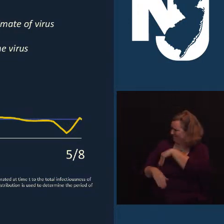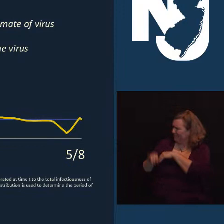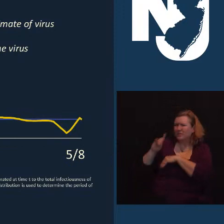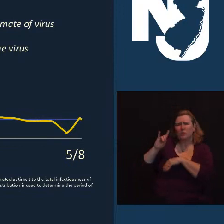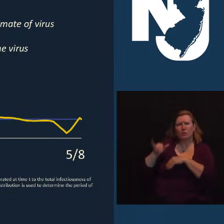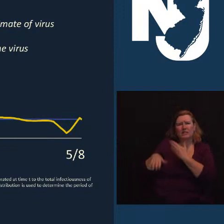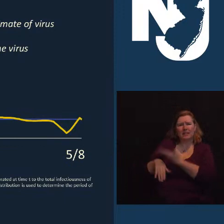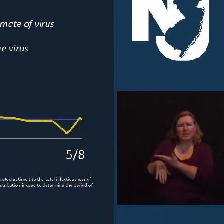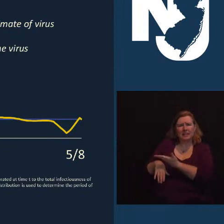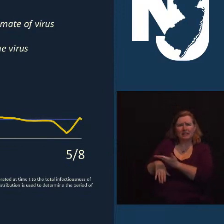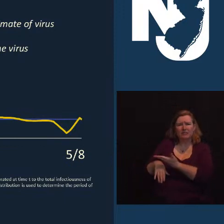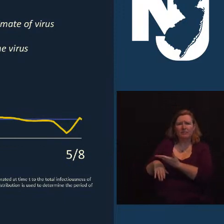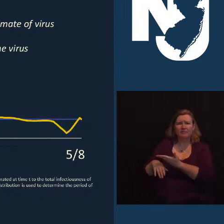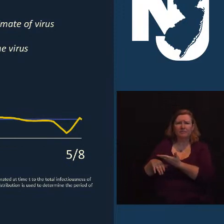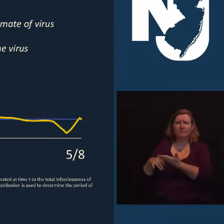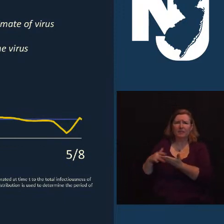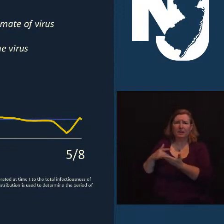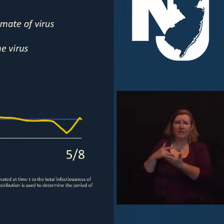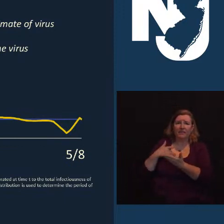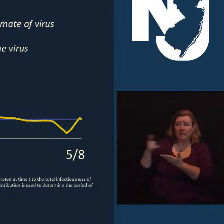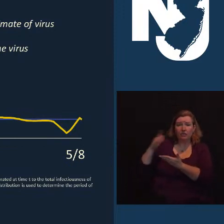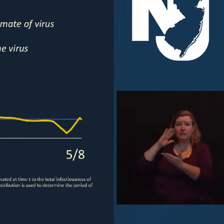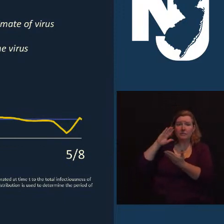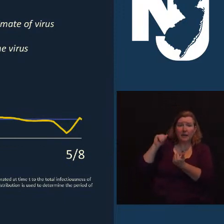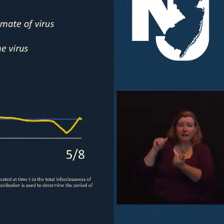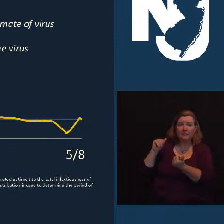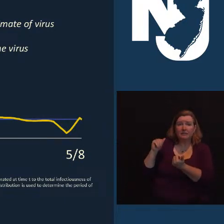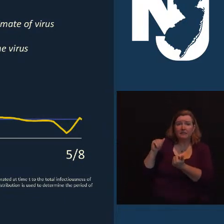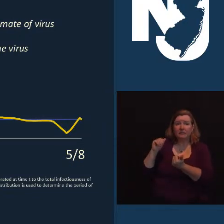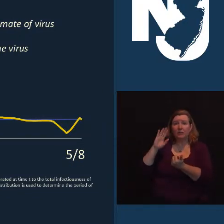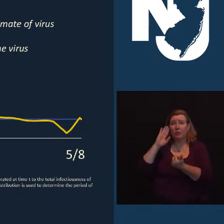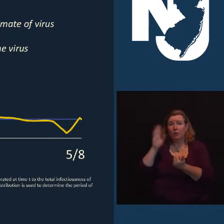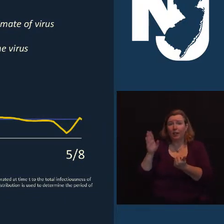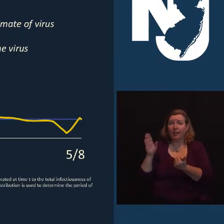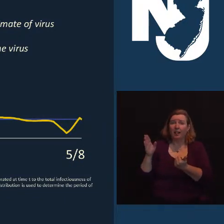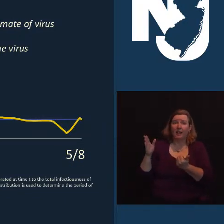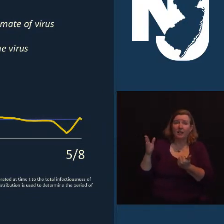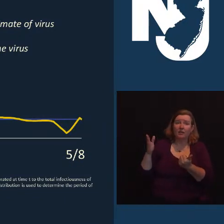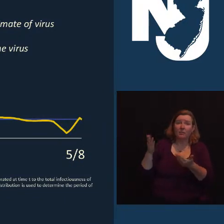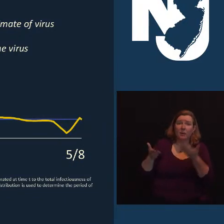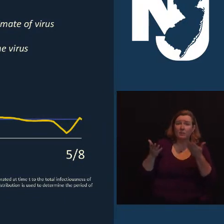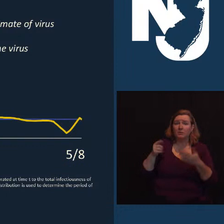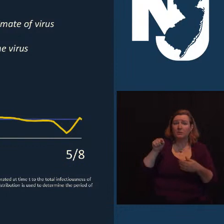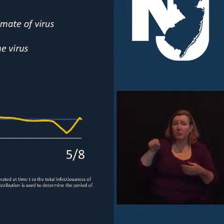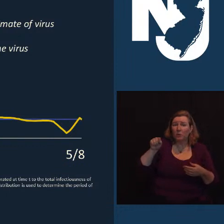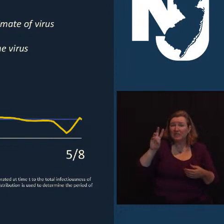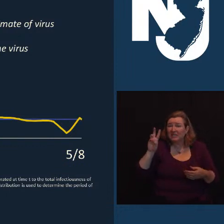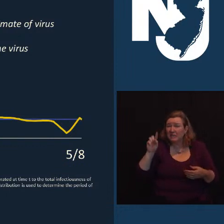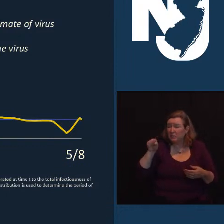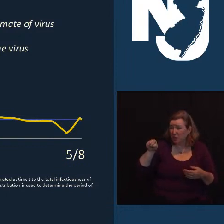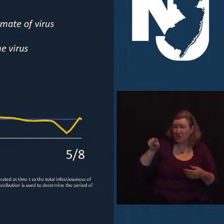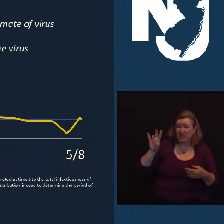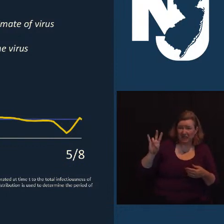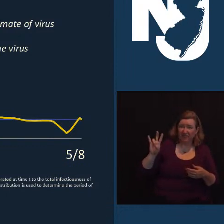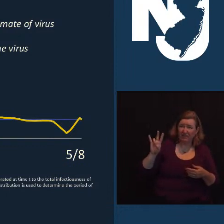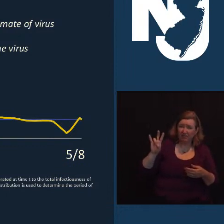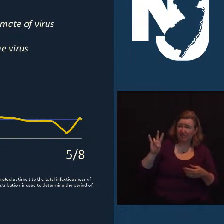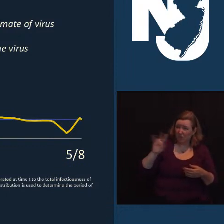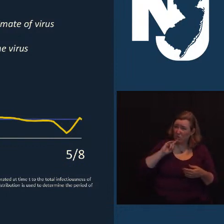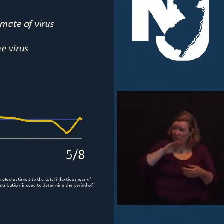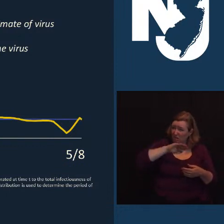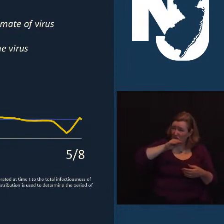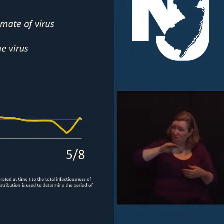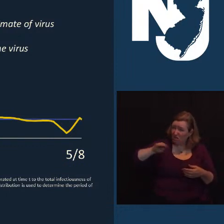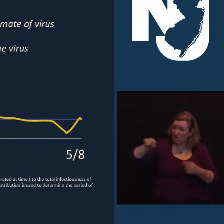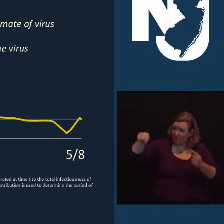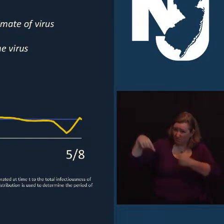in your mouth, is that that'll settle into maybe 0.6 to 0.8 as a relatively consistent range over the next